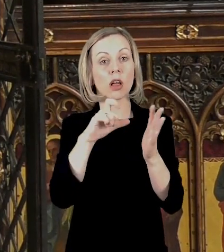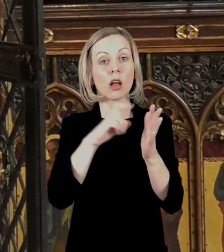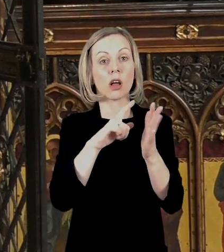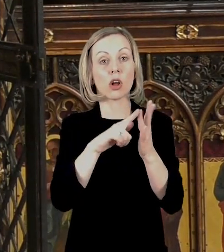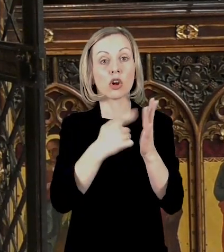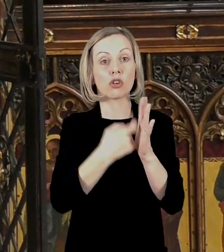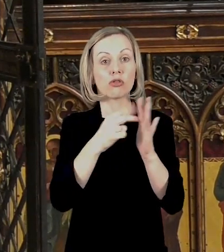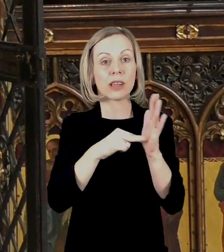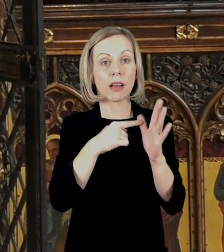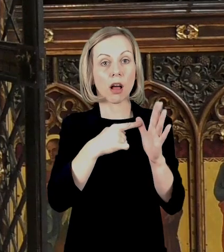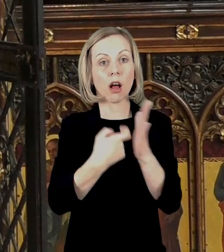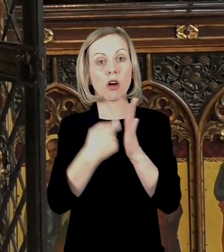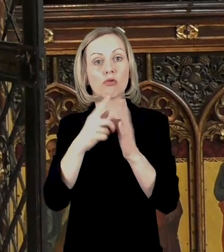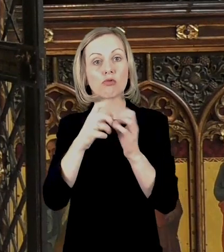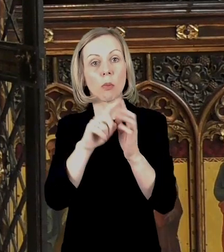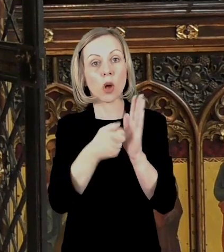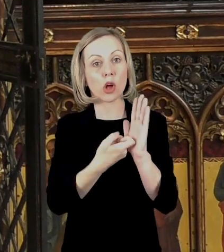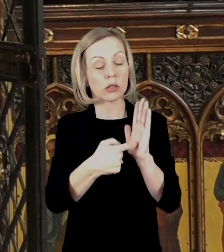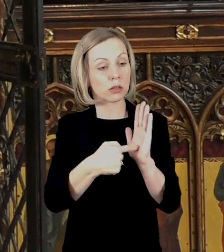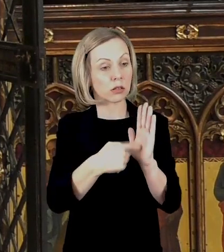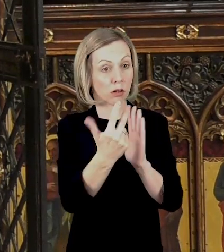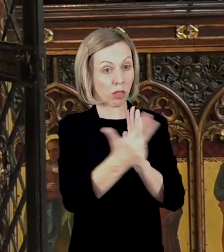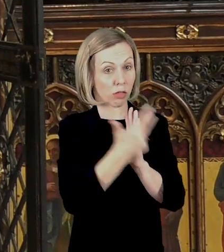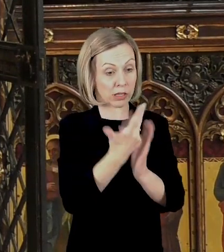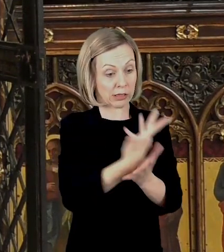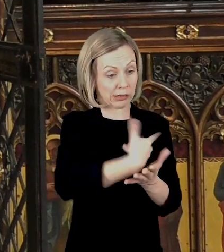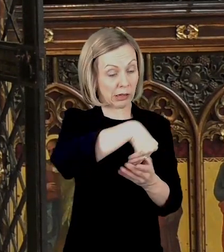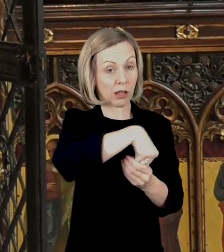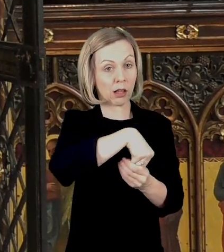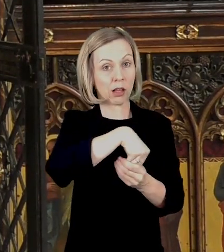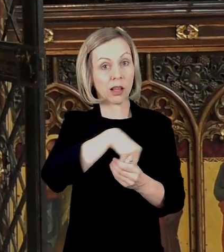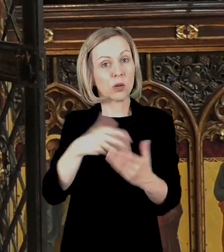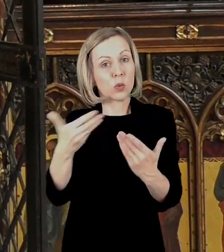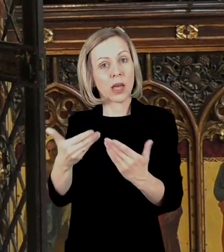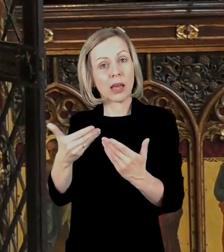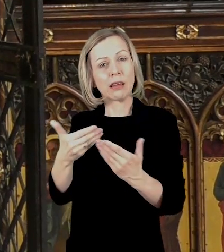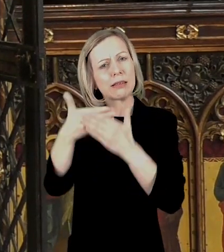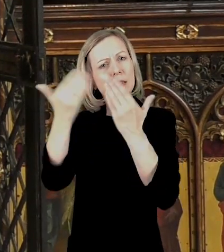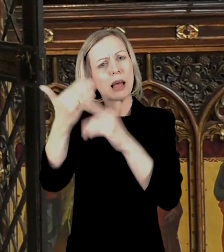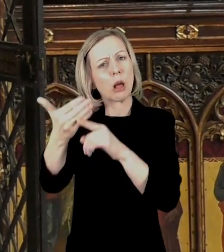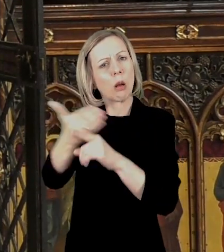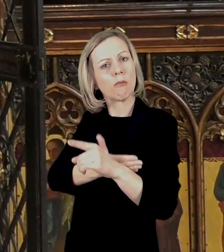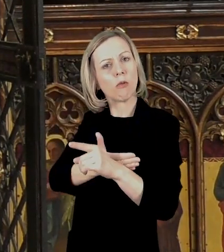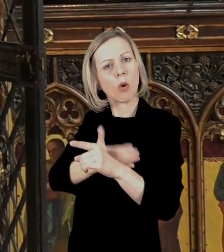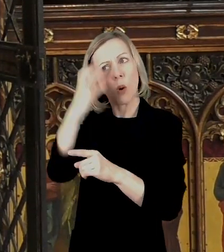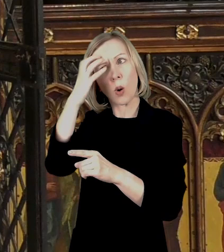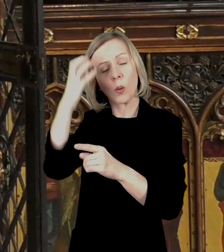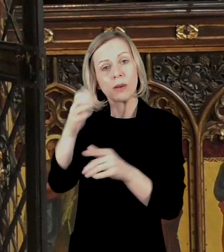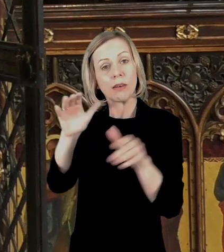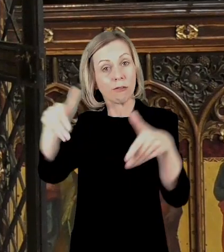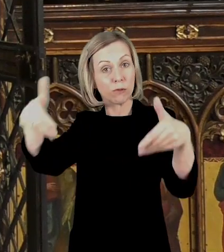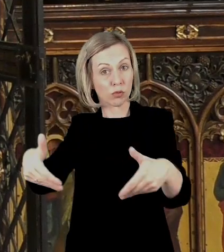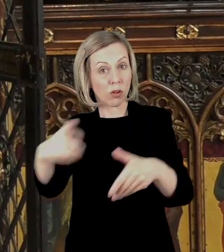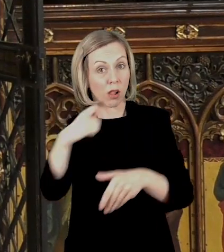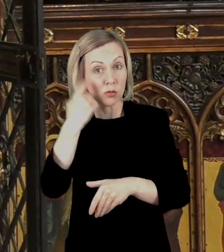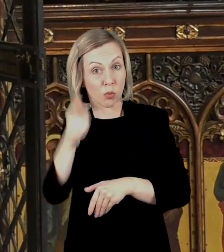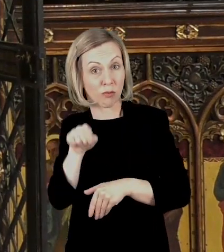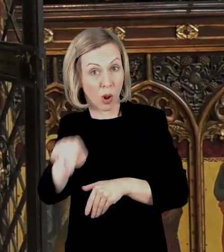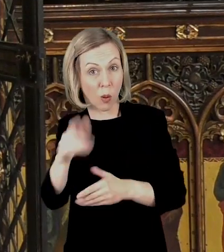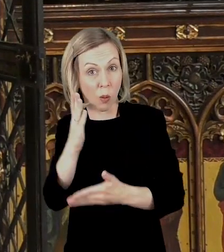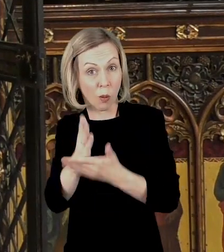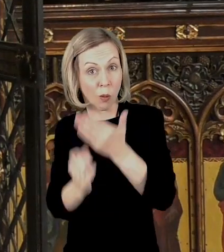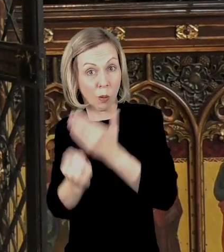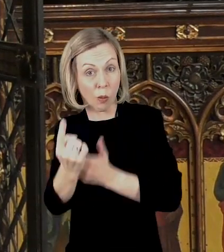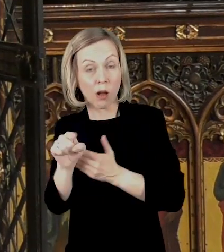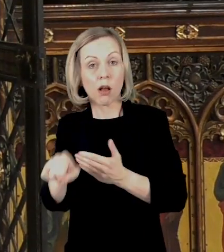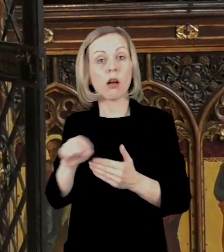Robert, who on this eve of the Queen's funeral will help us to reflect on what faith has to say to us